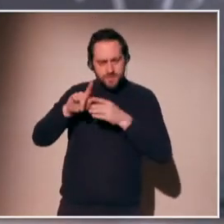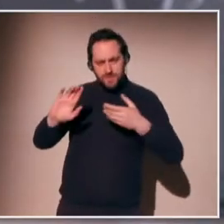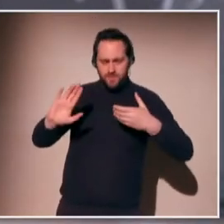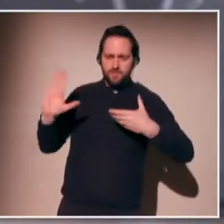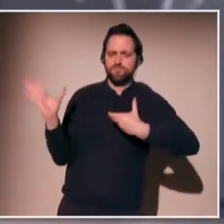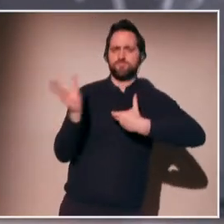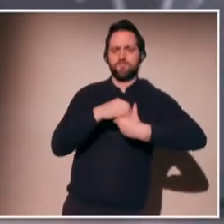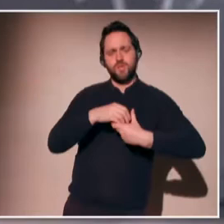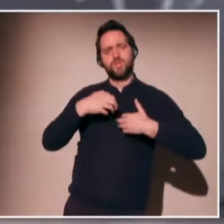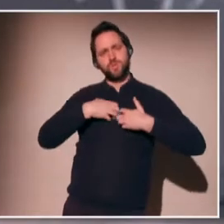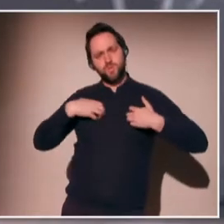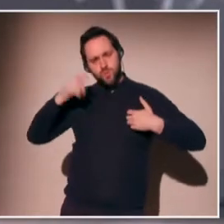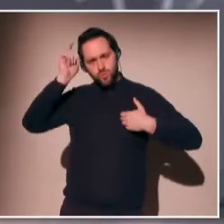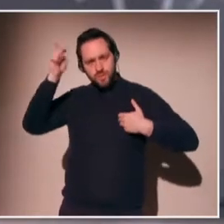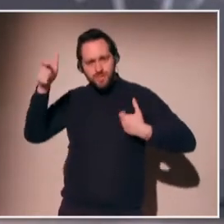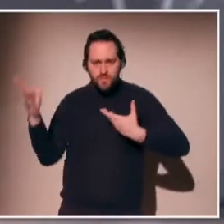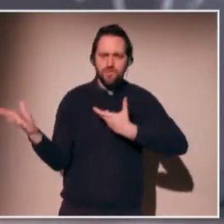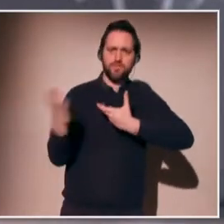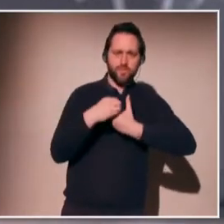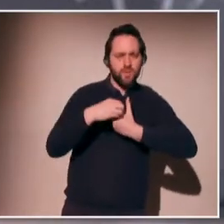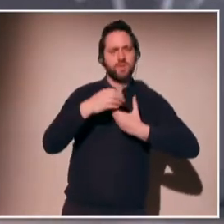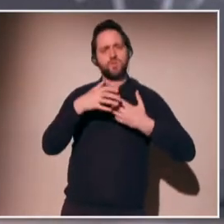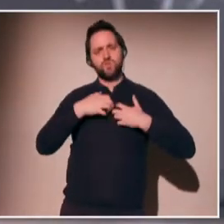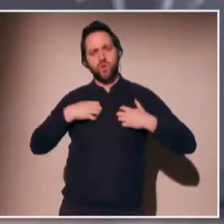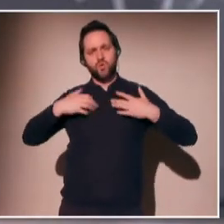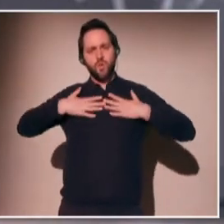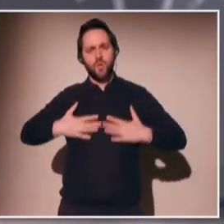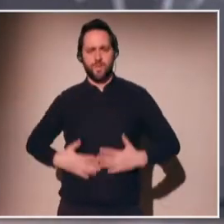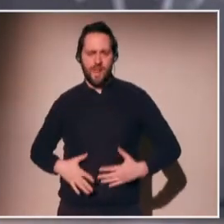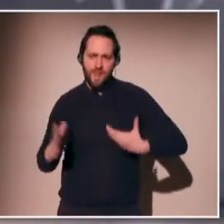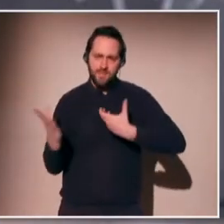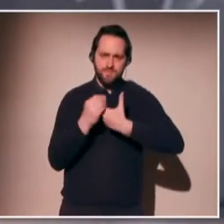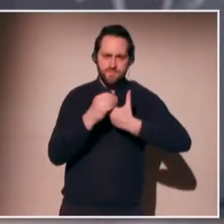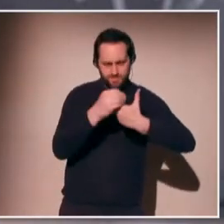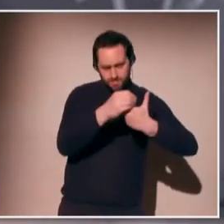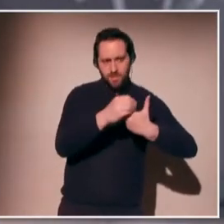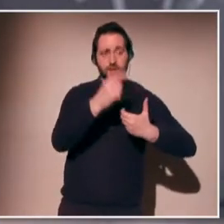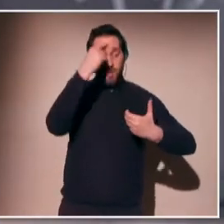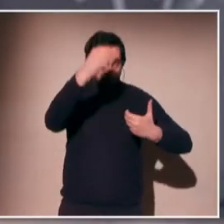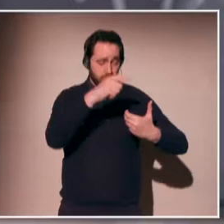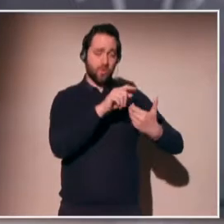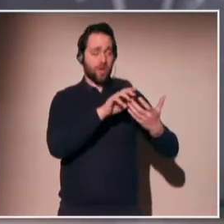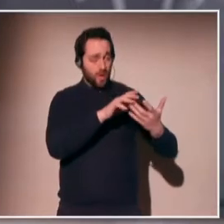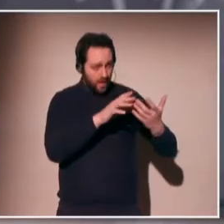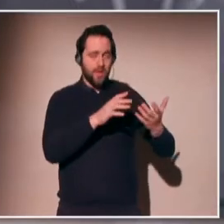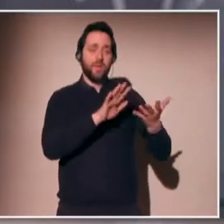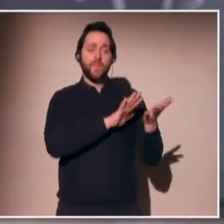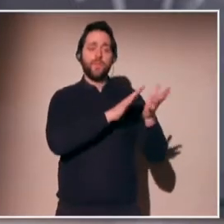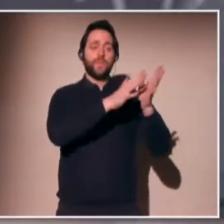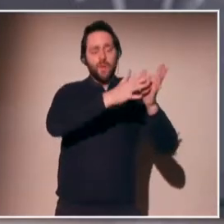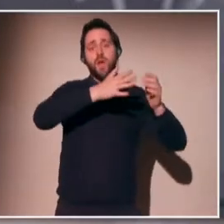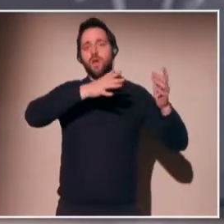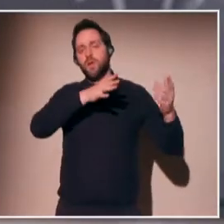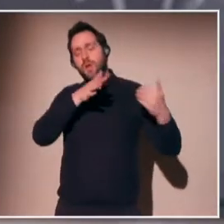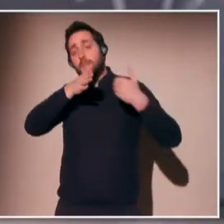technology a lot more human-like. The second element of AI, human-centered AI, is about